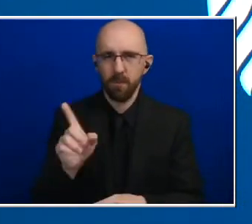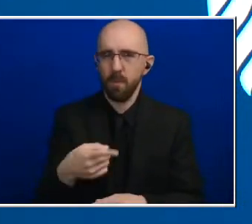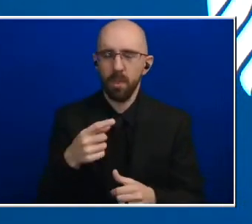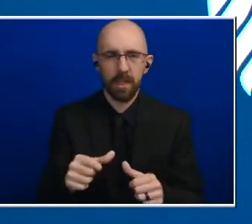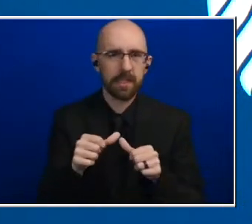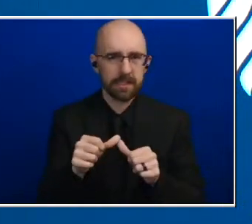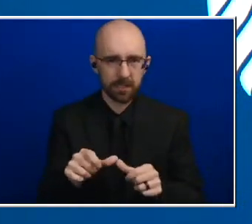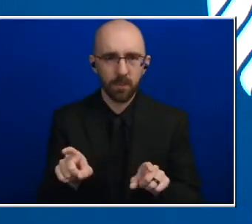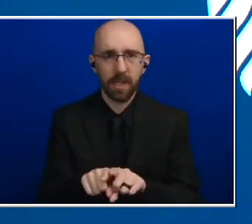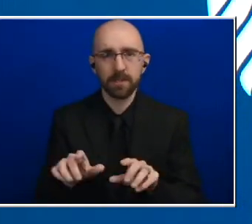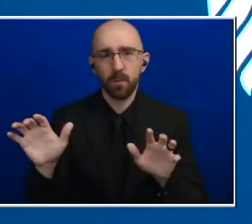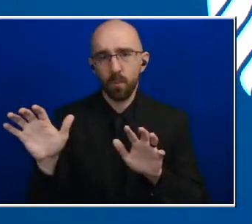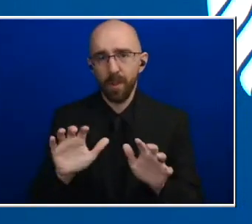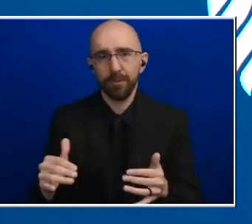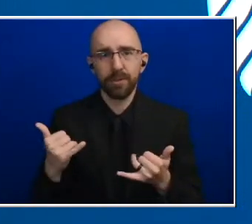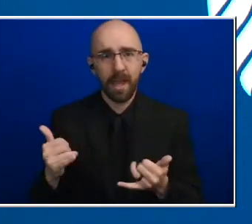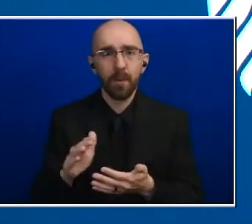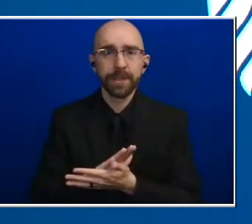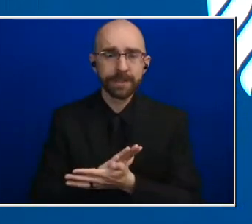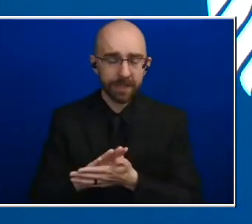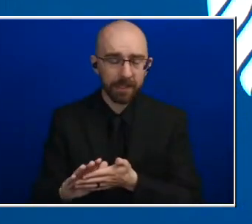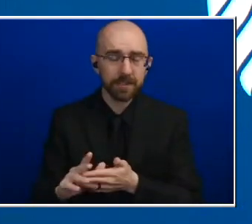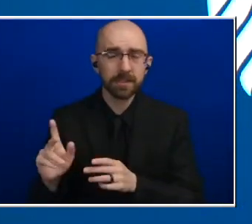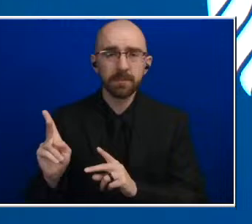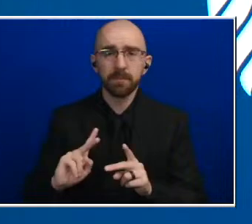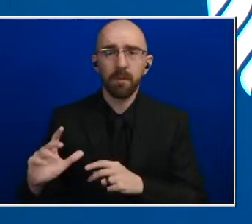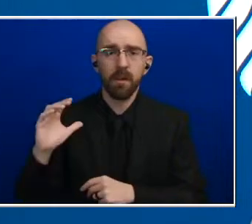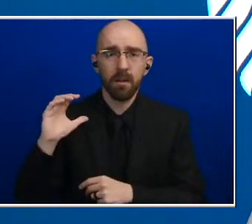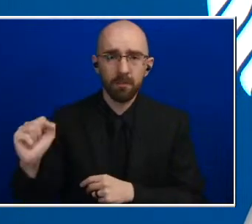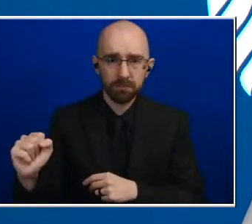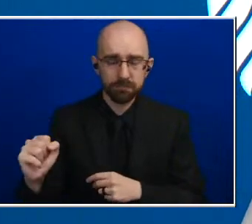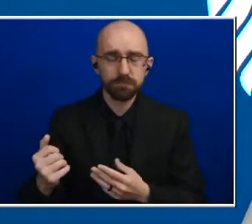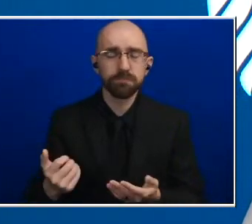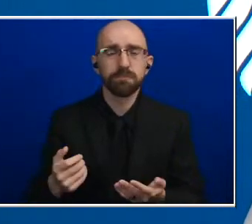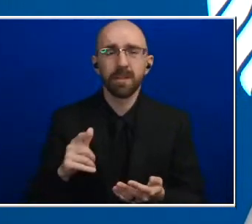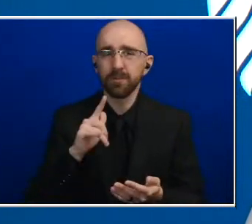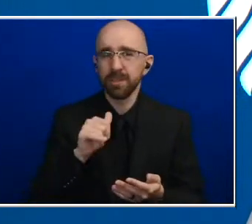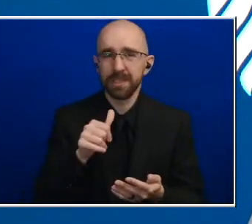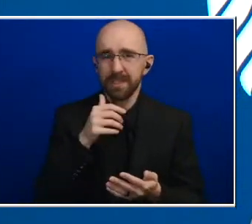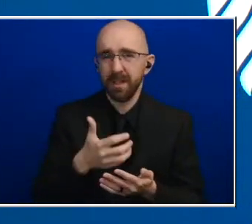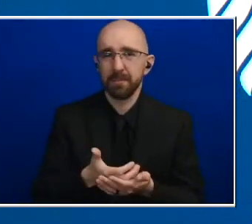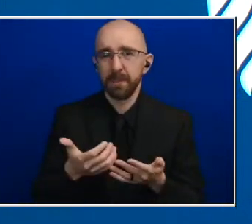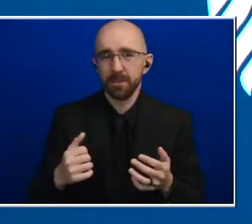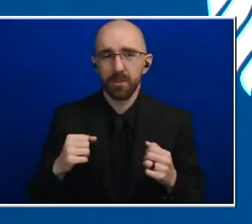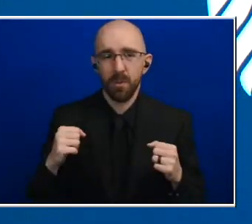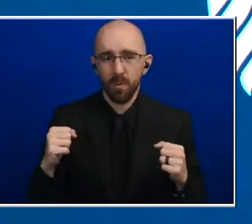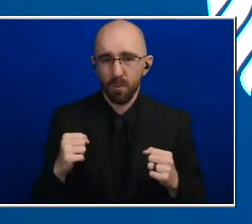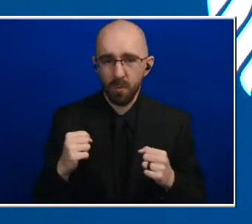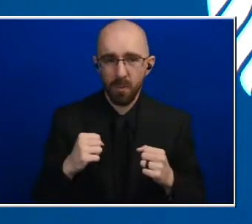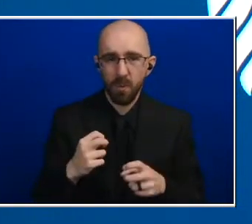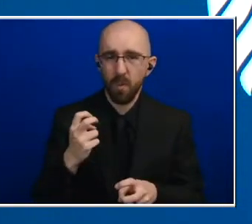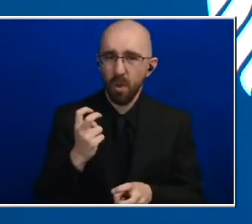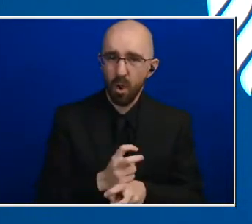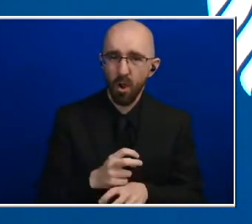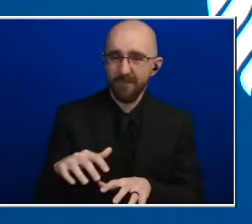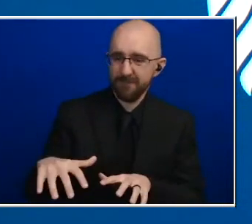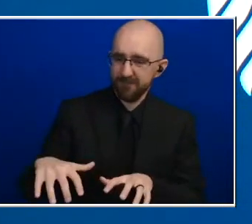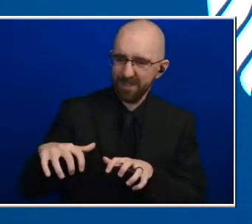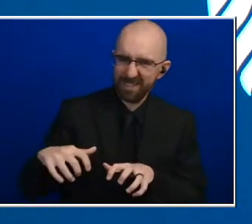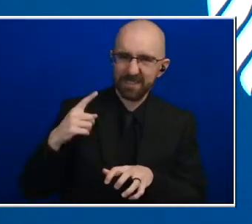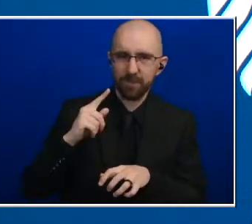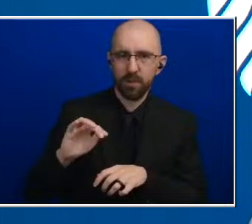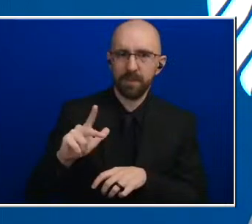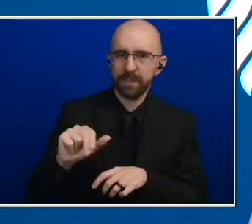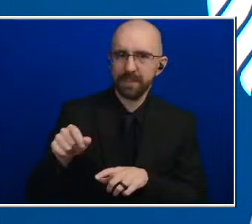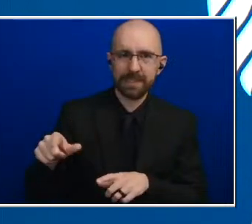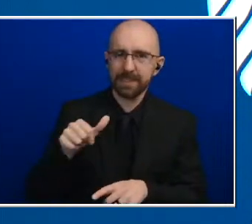now is getting nice. We know that there really wasn't a lot of cold, a lot of hard freeze for those ticks as well, so they could